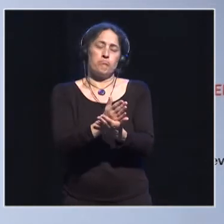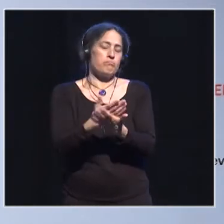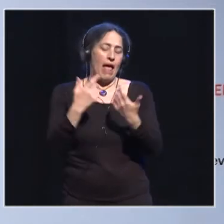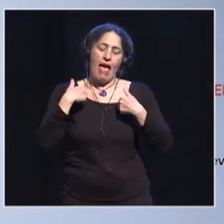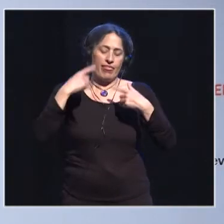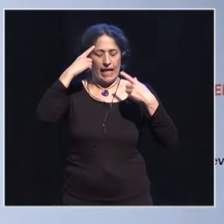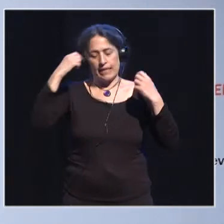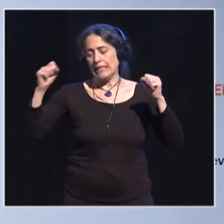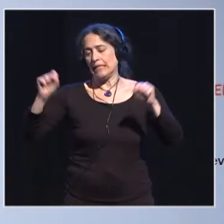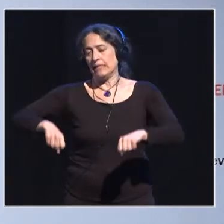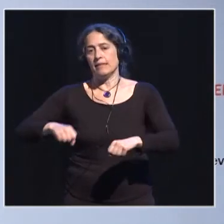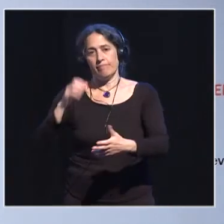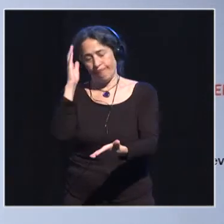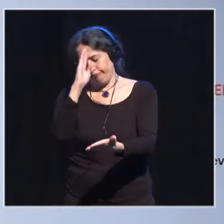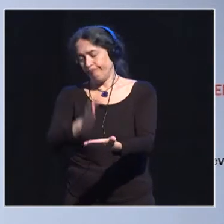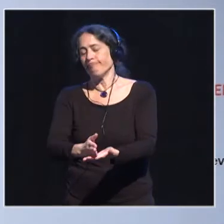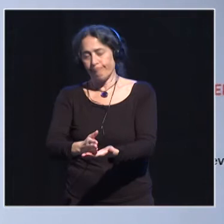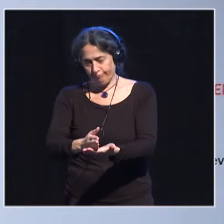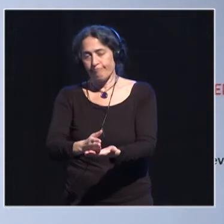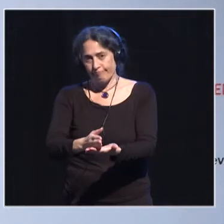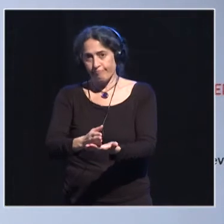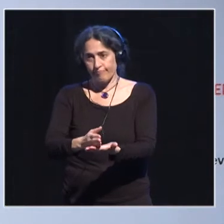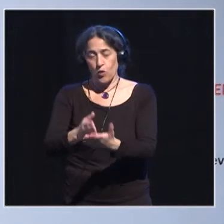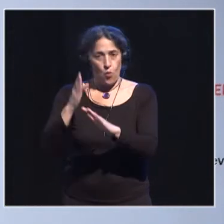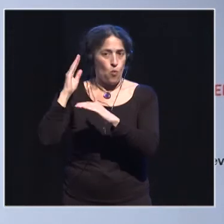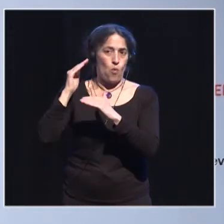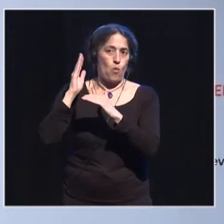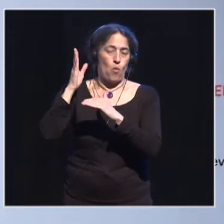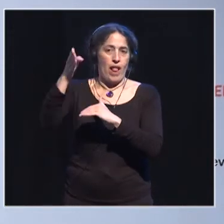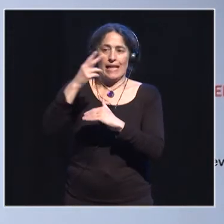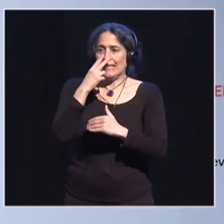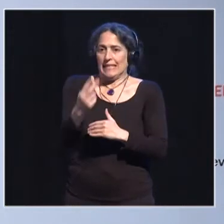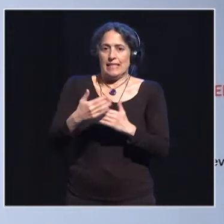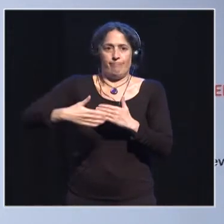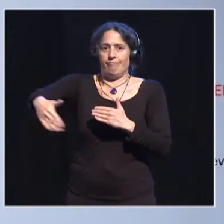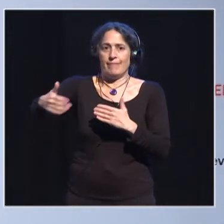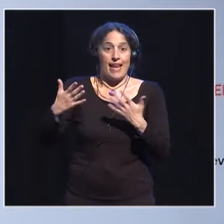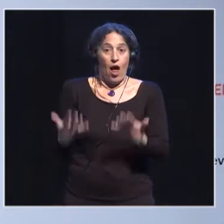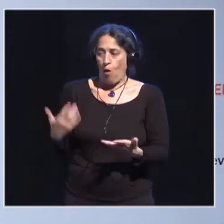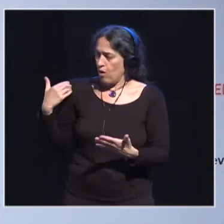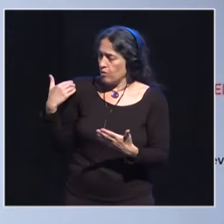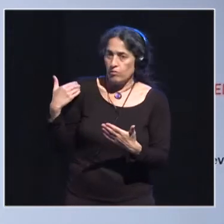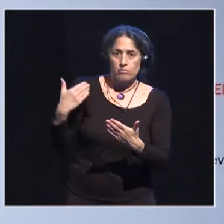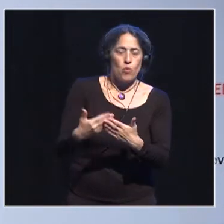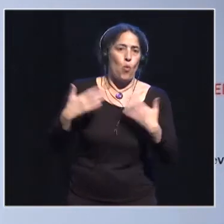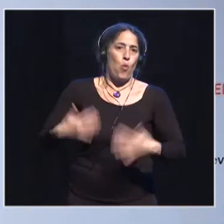in my mind. But just look at the way things are moving across Africa. I don't know what kind of